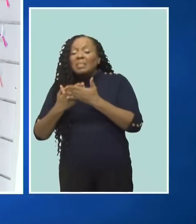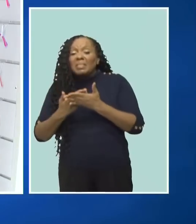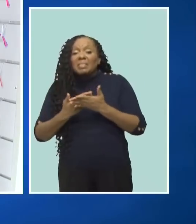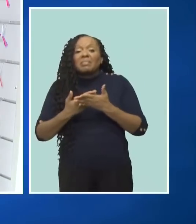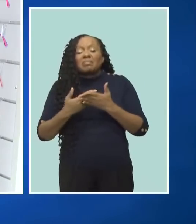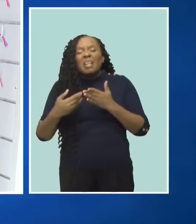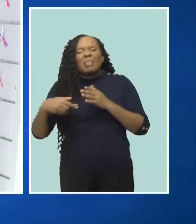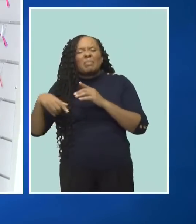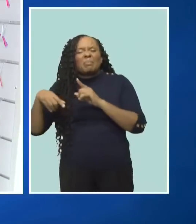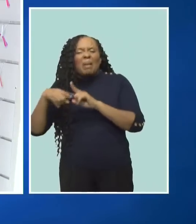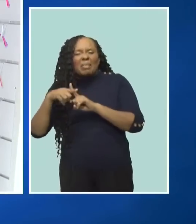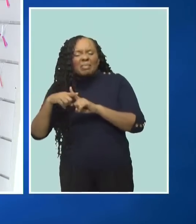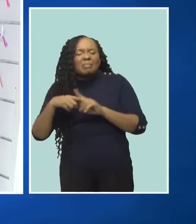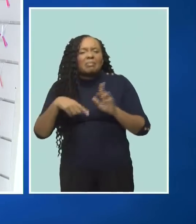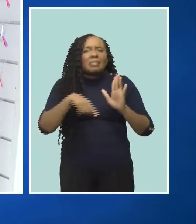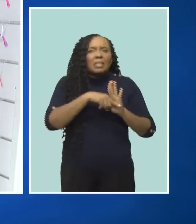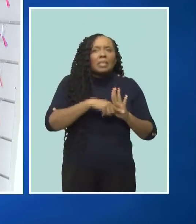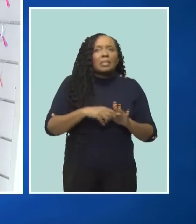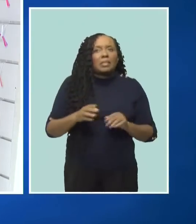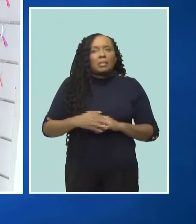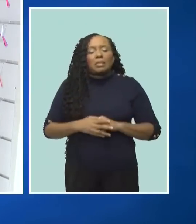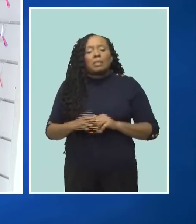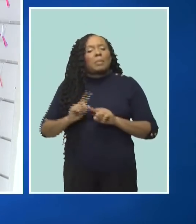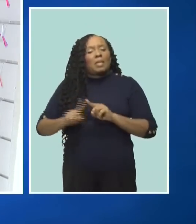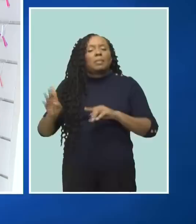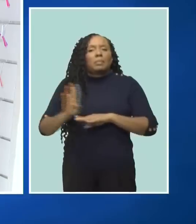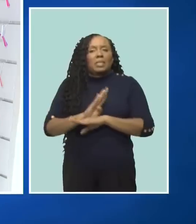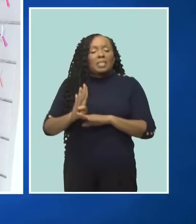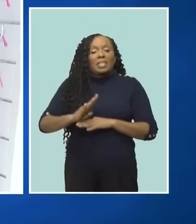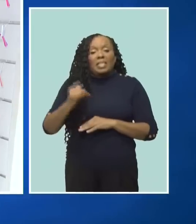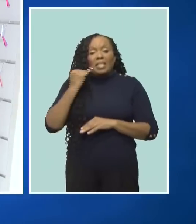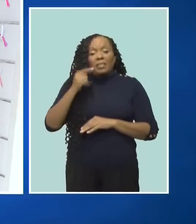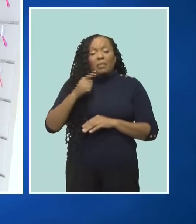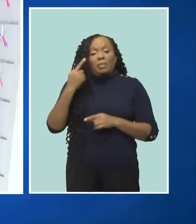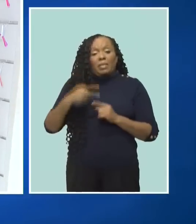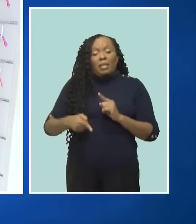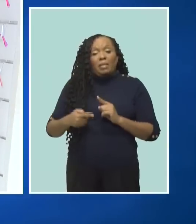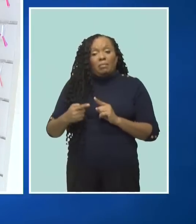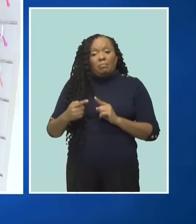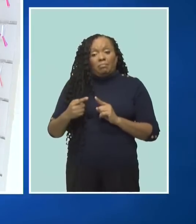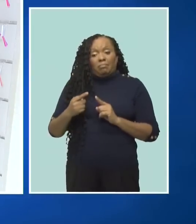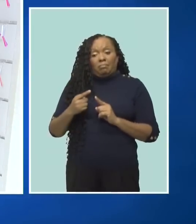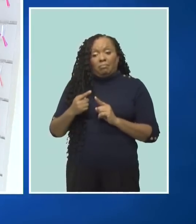well, so it's kind of busy. Because if you can't get to me, I make sure I can get to you.